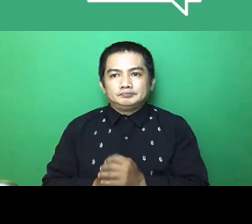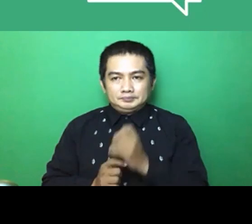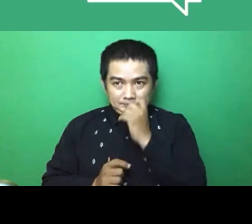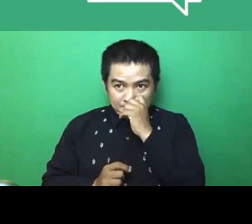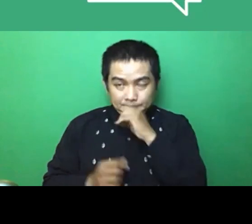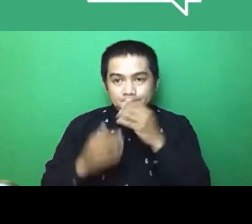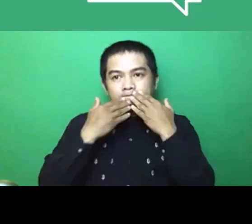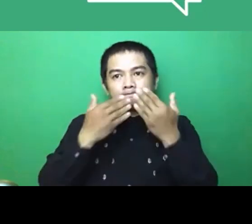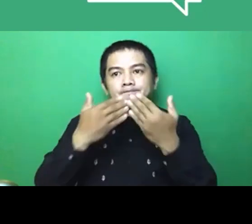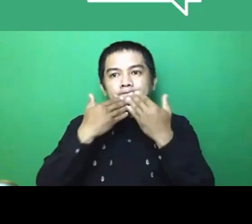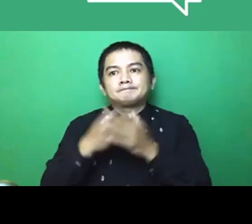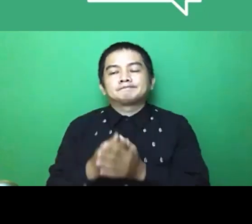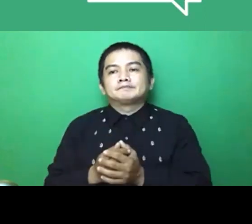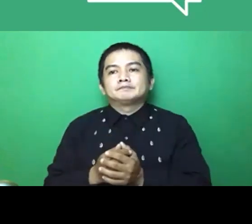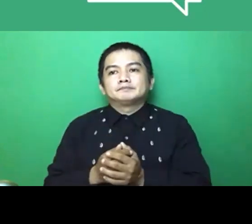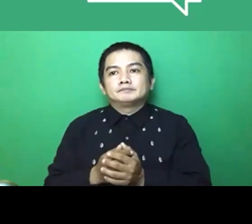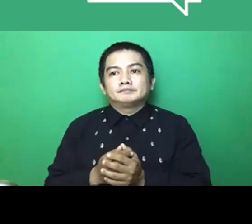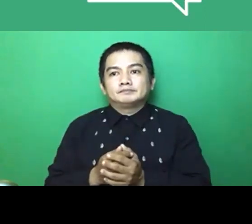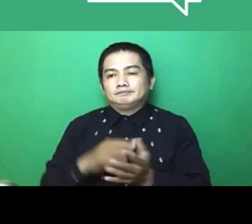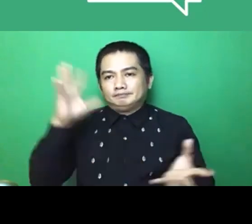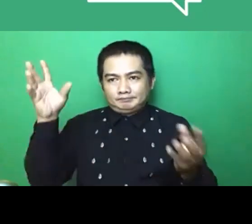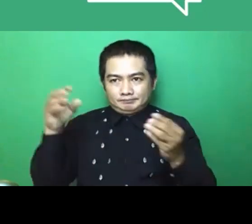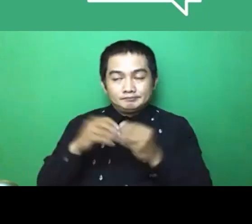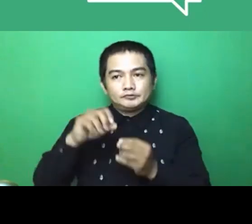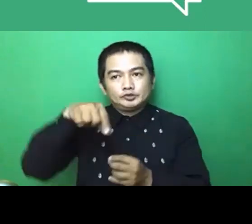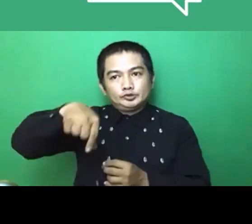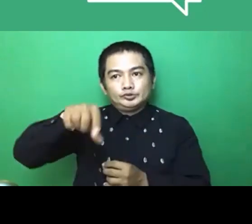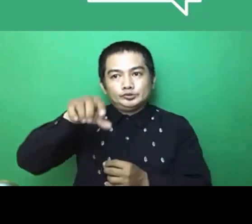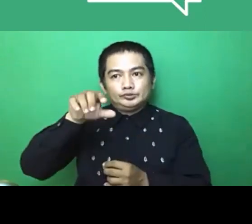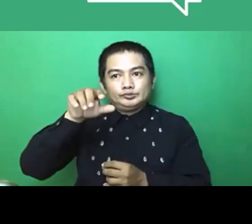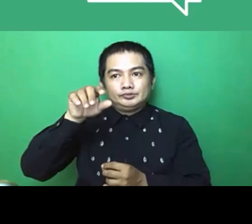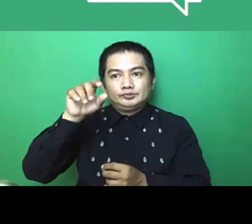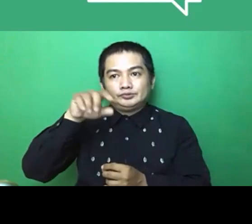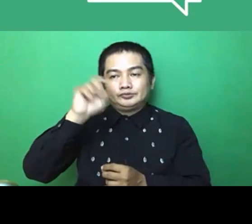Thank you, sir. Well, I think that concludes our Q&A one last time.